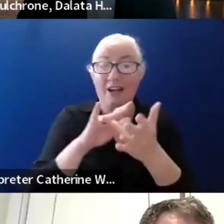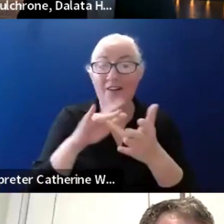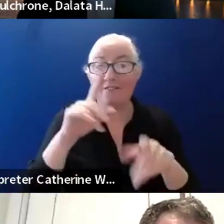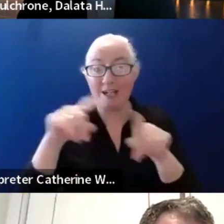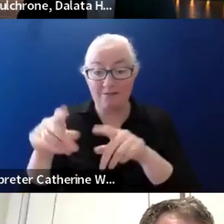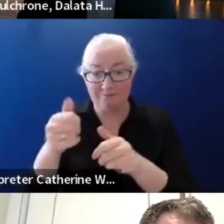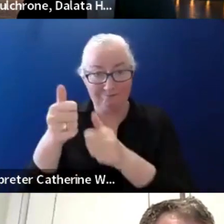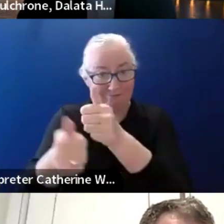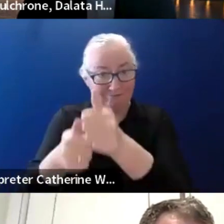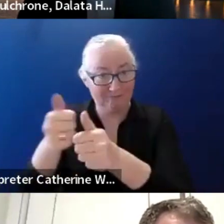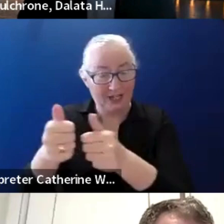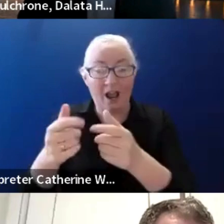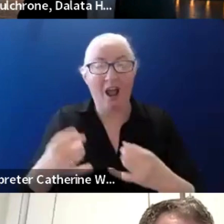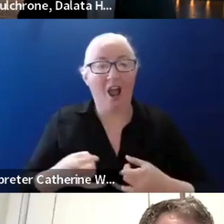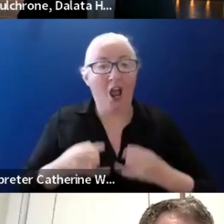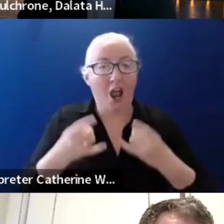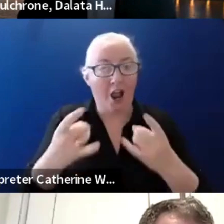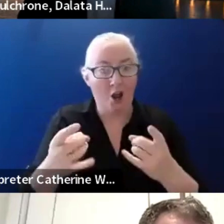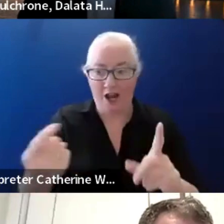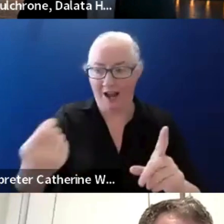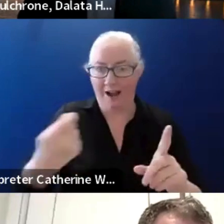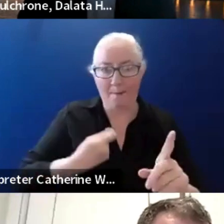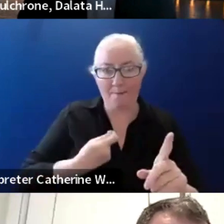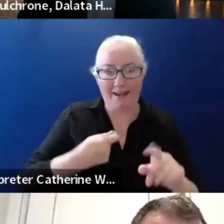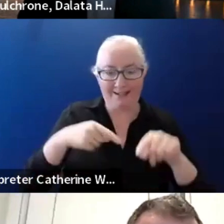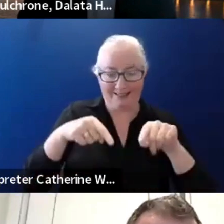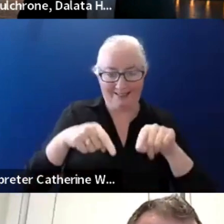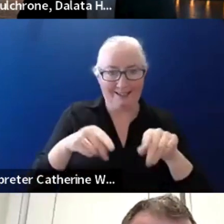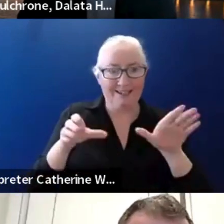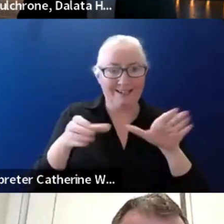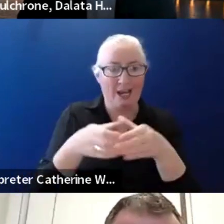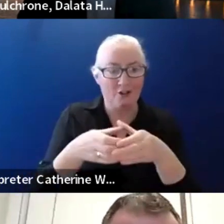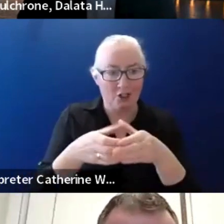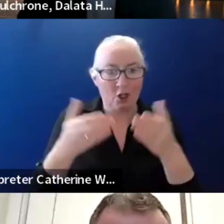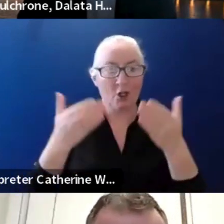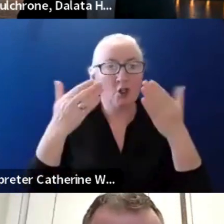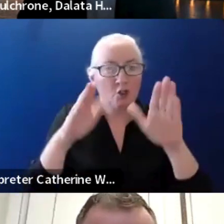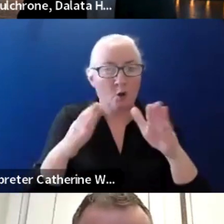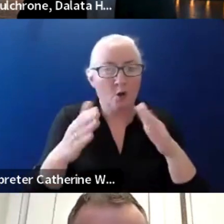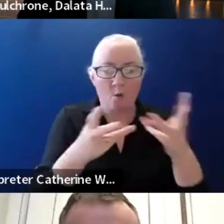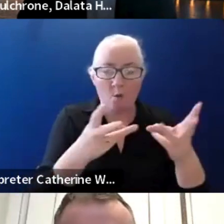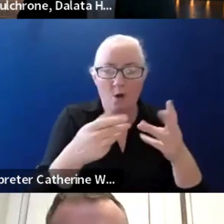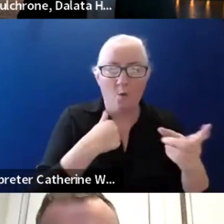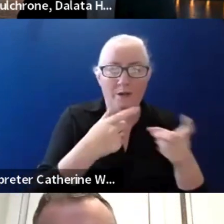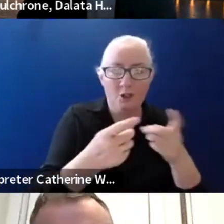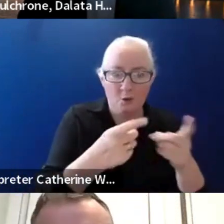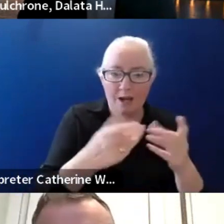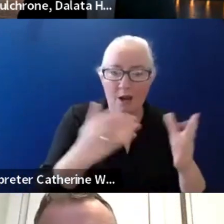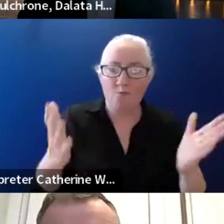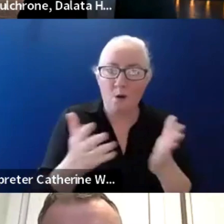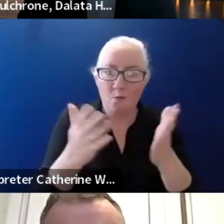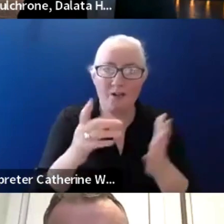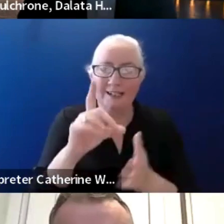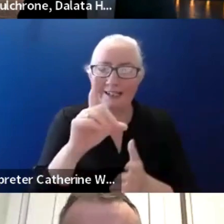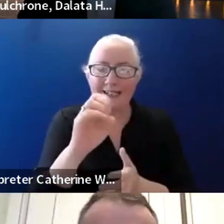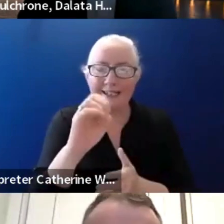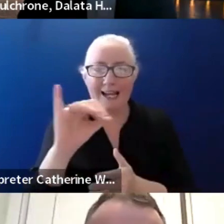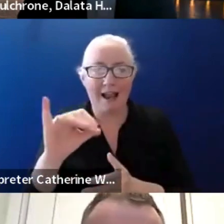a tremendous honour to be nominated in this category, and speaks volumes of the work you do and have done in promoting DEIB